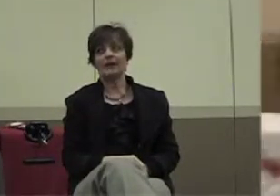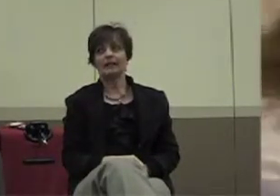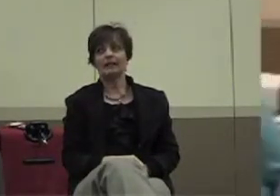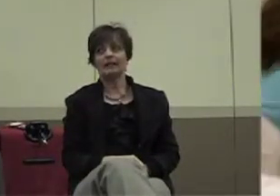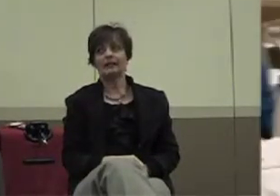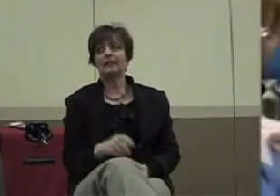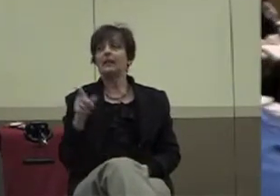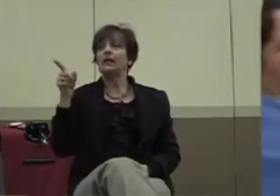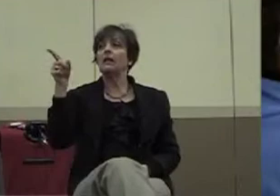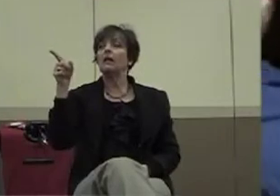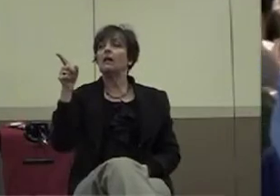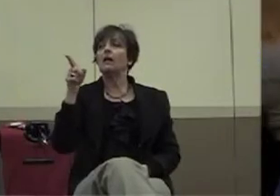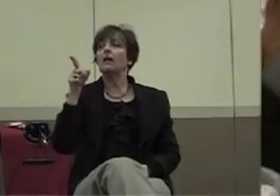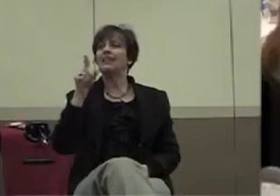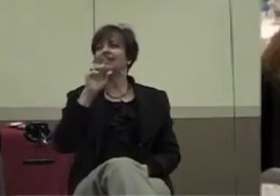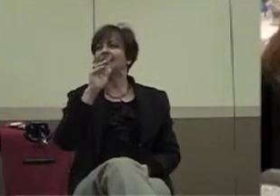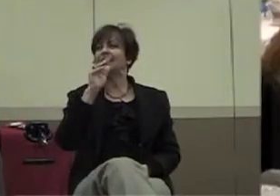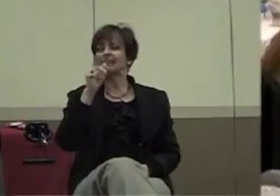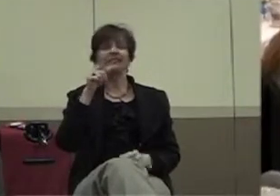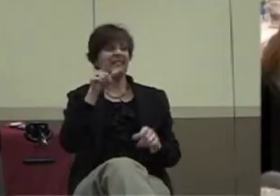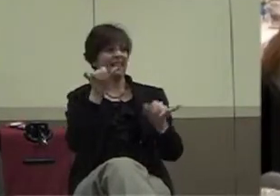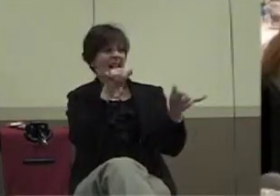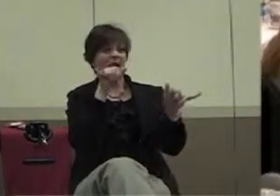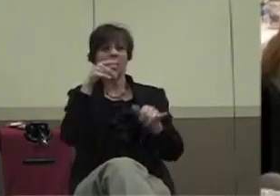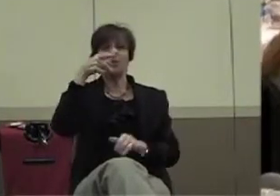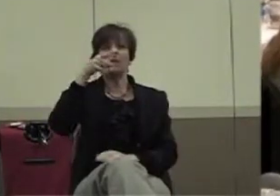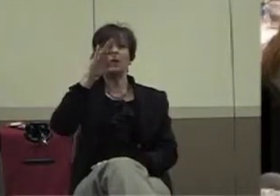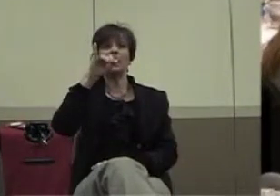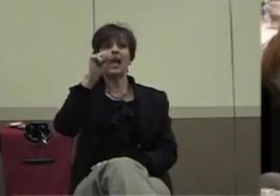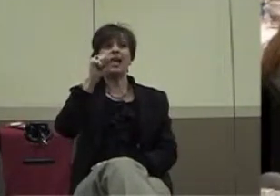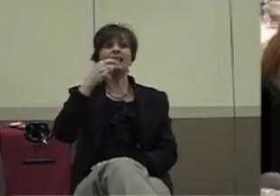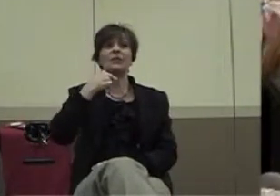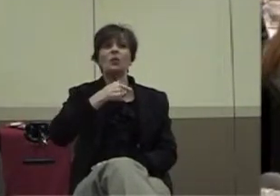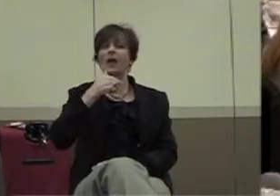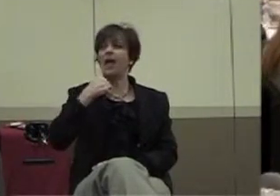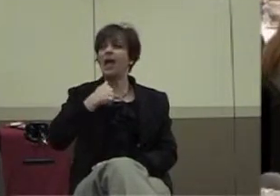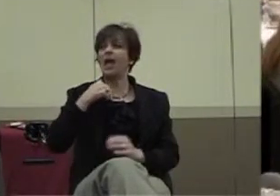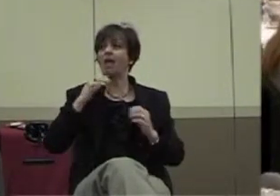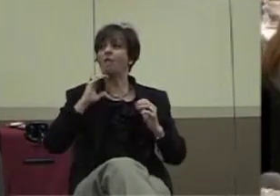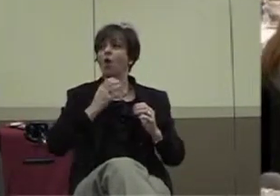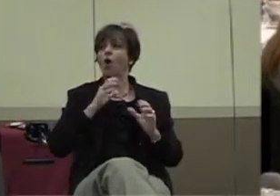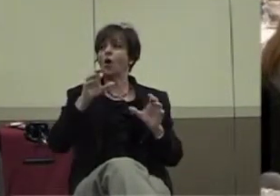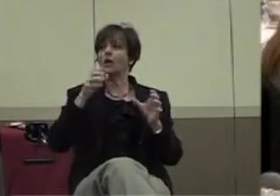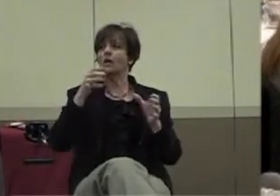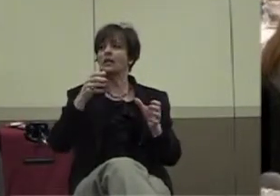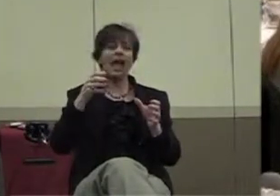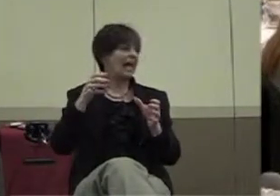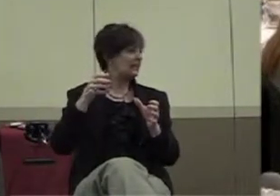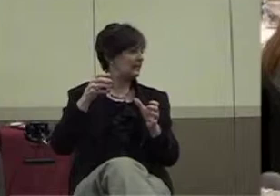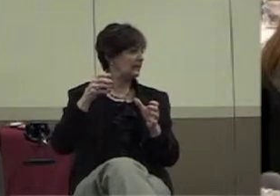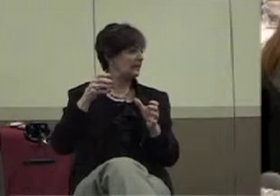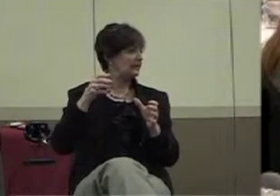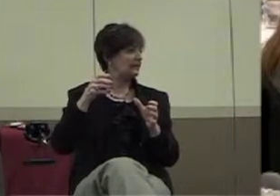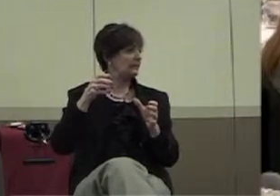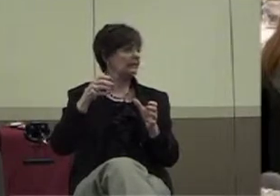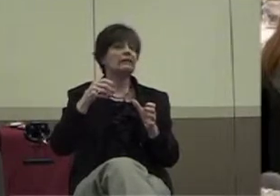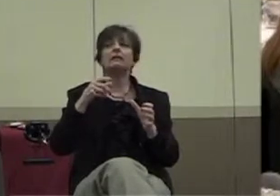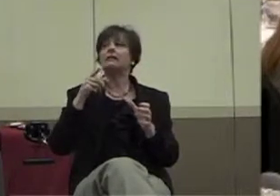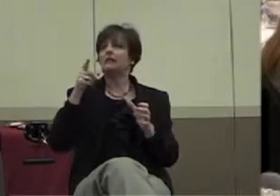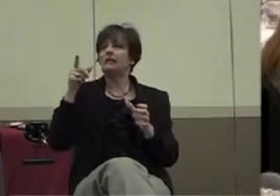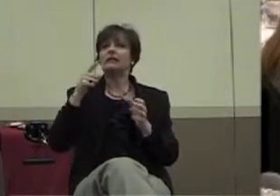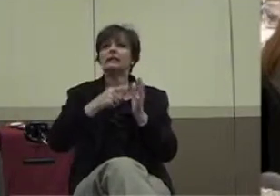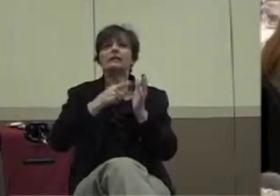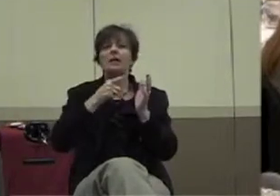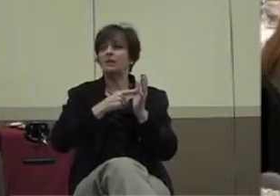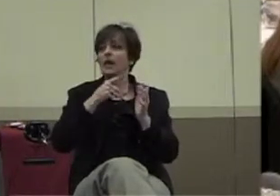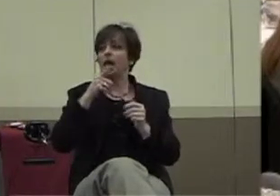Down the same lines as PBIS, we do like a class, we have our classroom anthropause, and sometimes and we